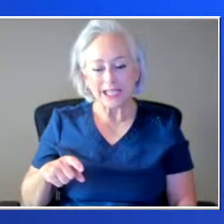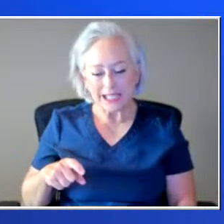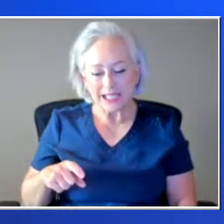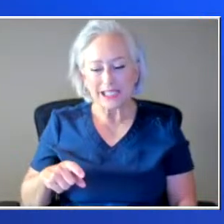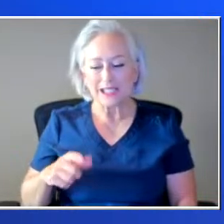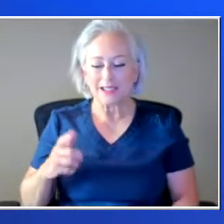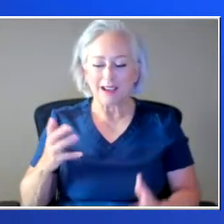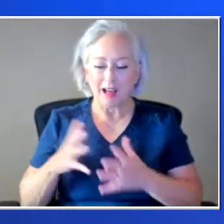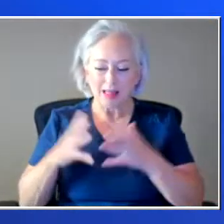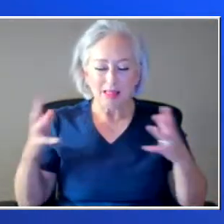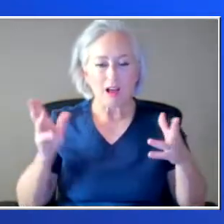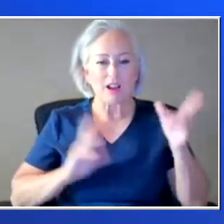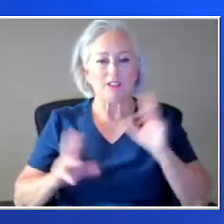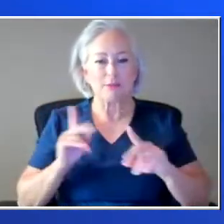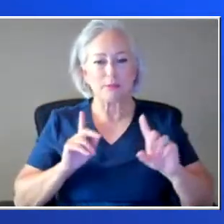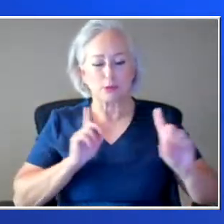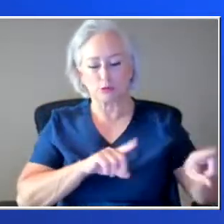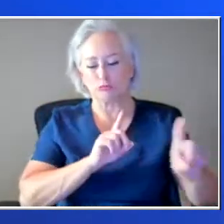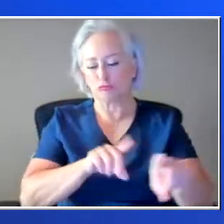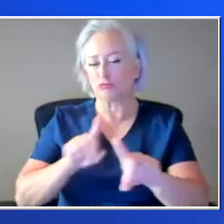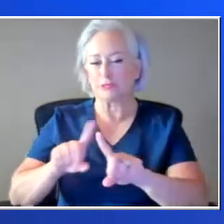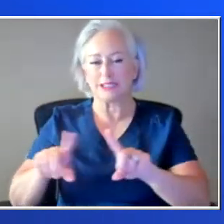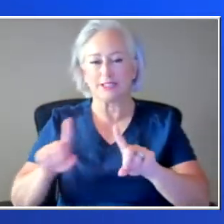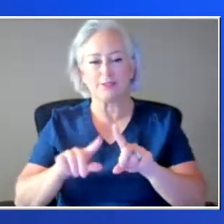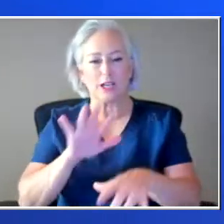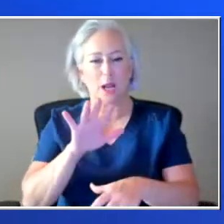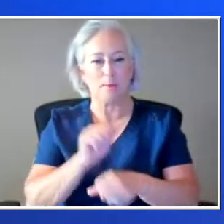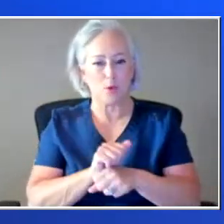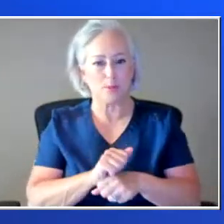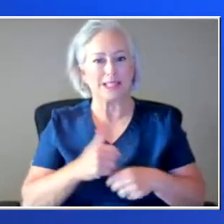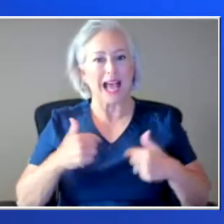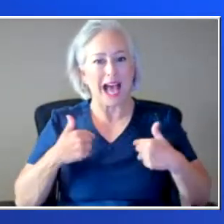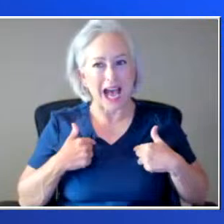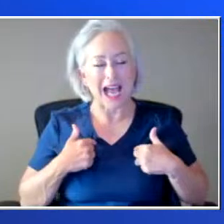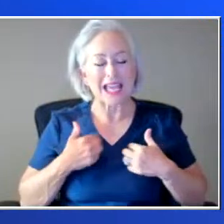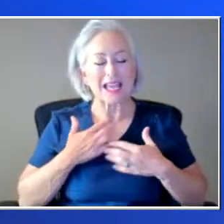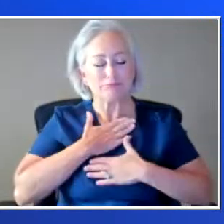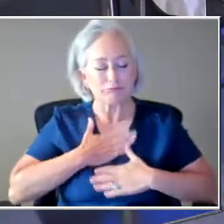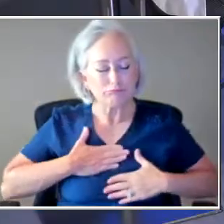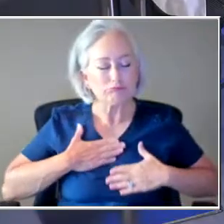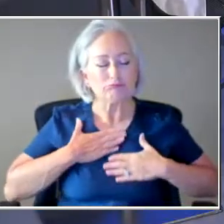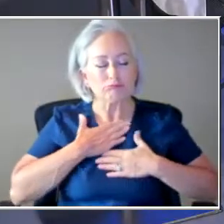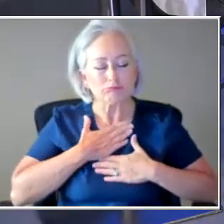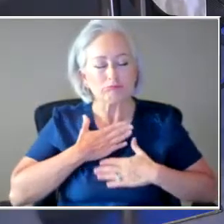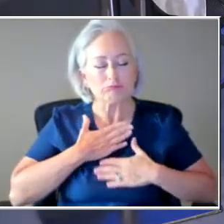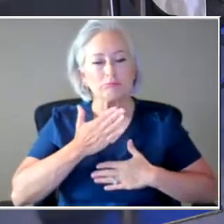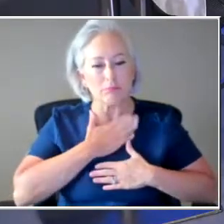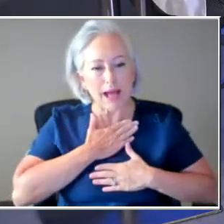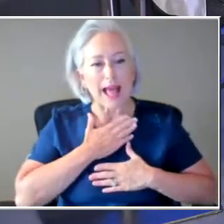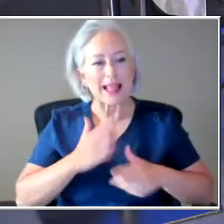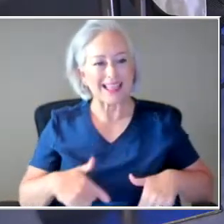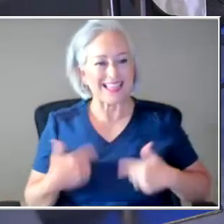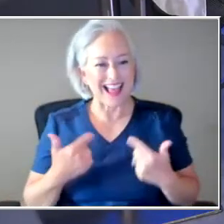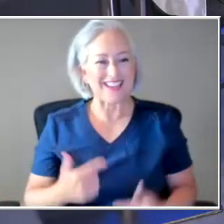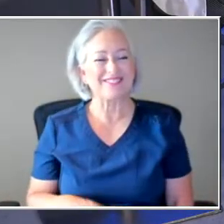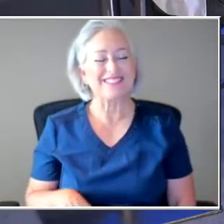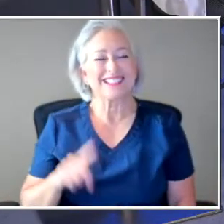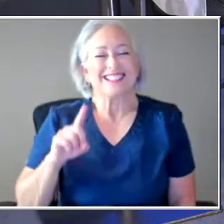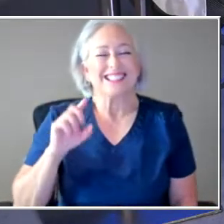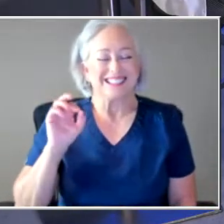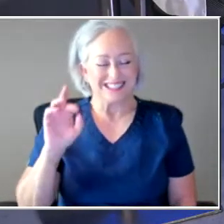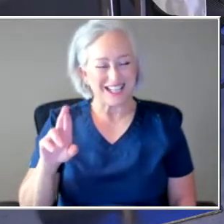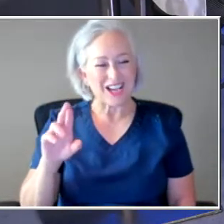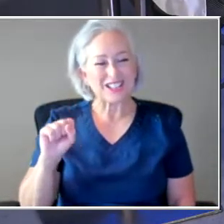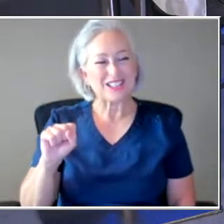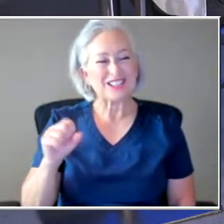to all of my appointments. I'm outliving my life. And I'm watching Dr. Shanae this whole time, and she's just like beaming